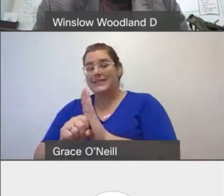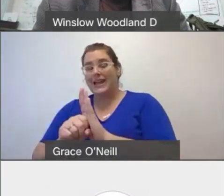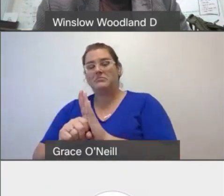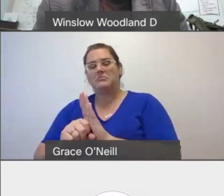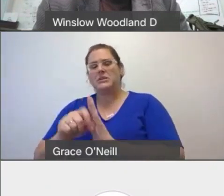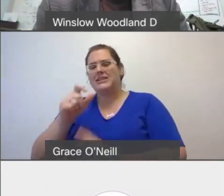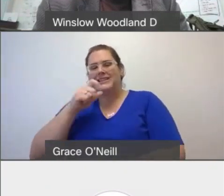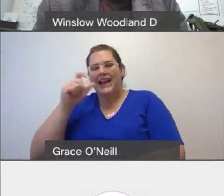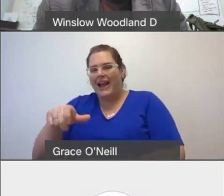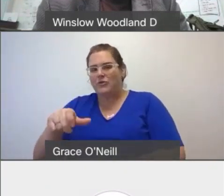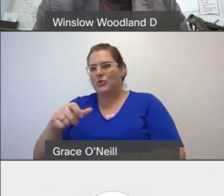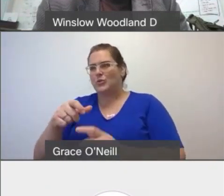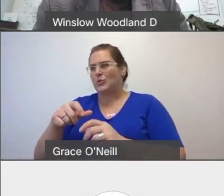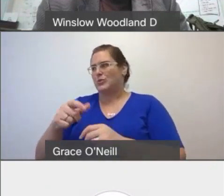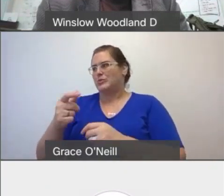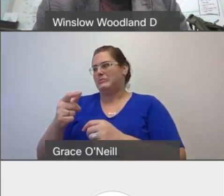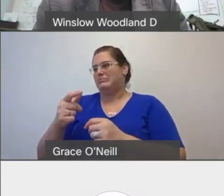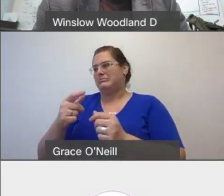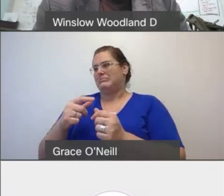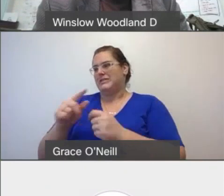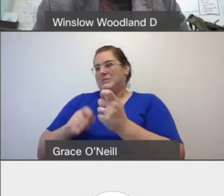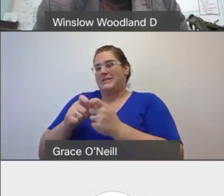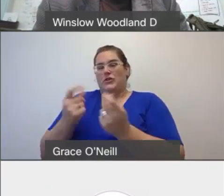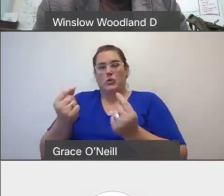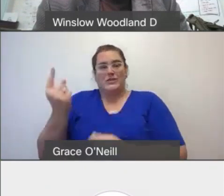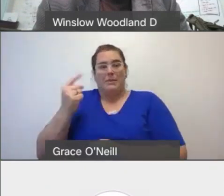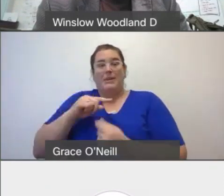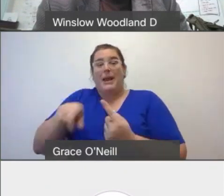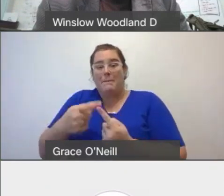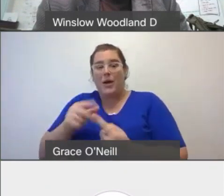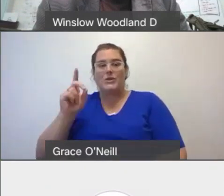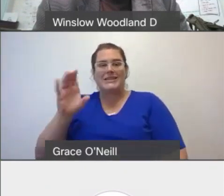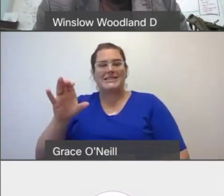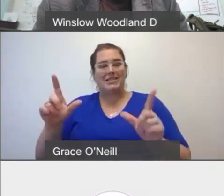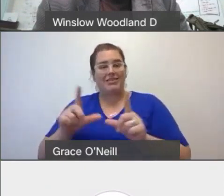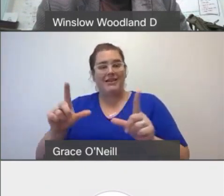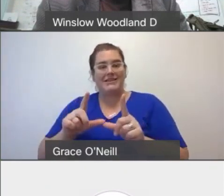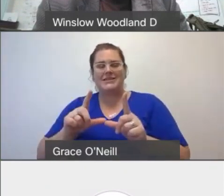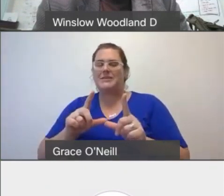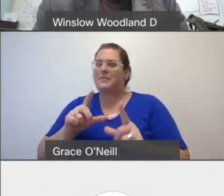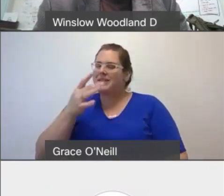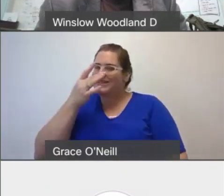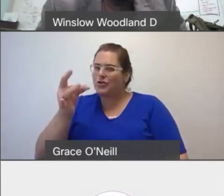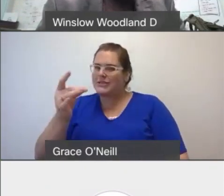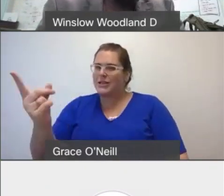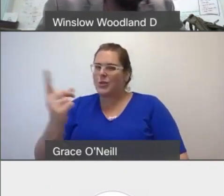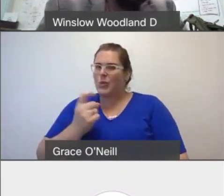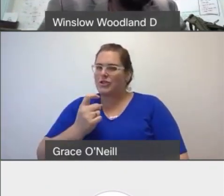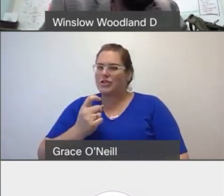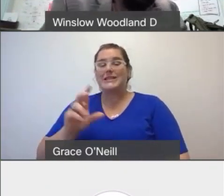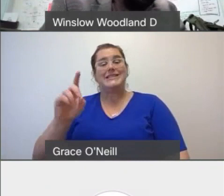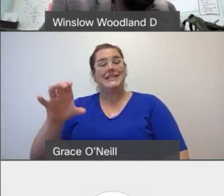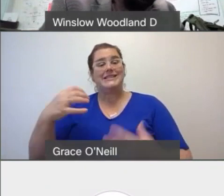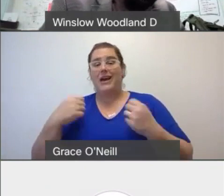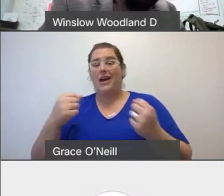the district. It is an interesting question. DC Health isn't here to respond.